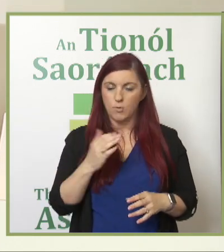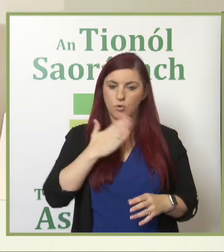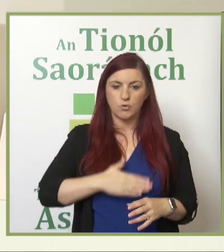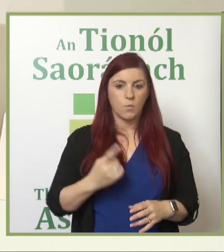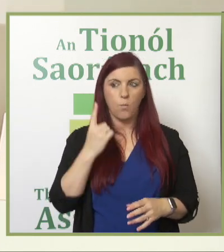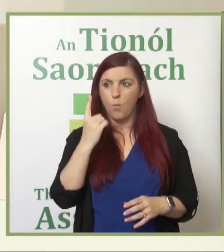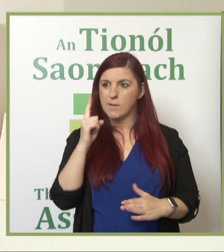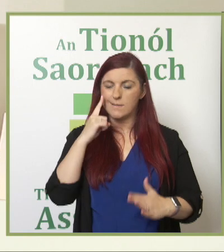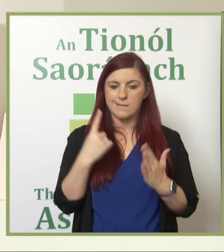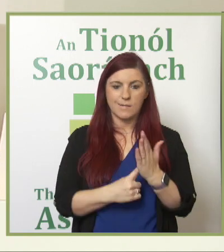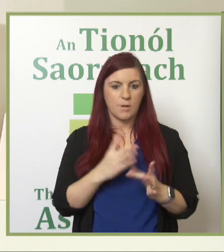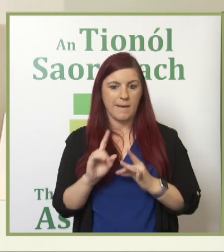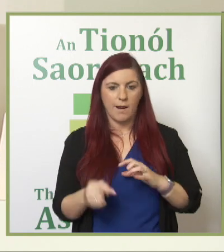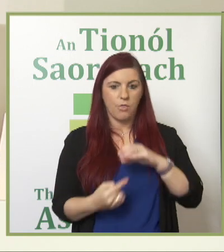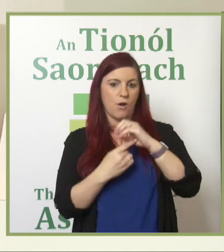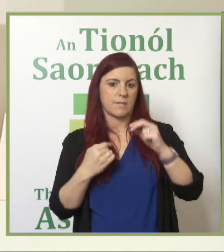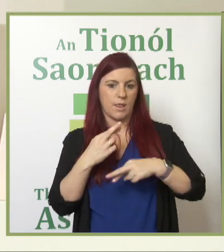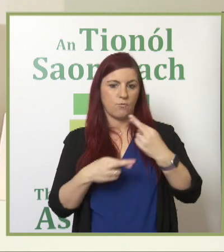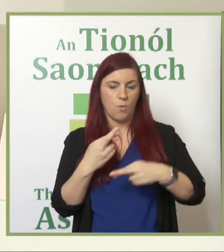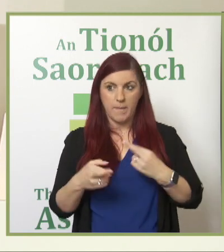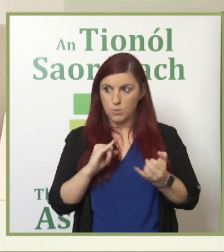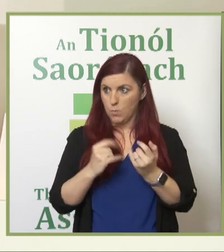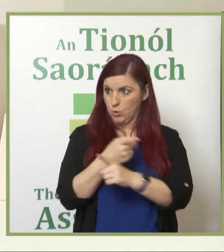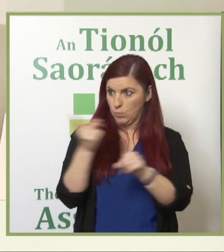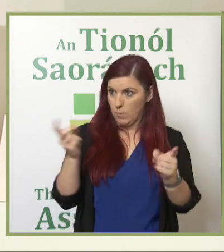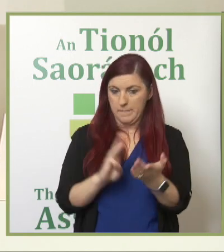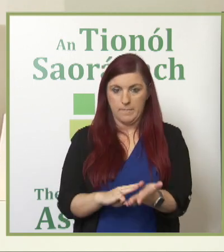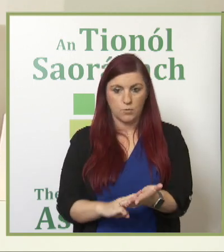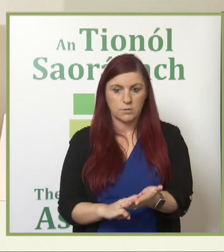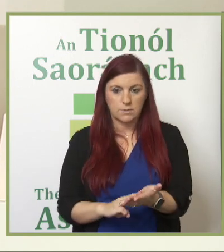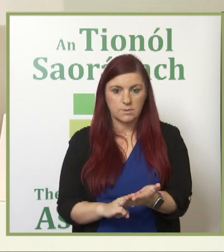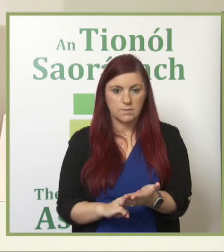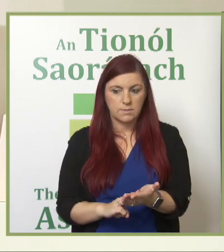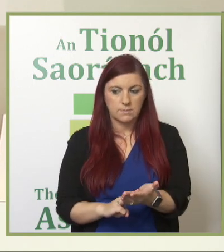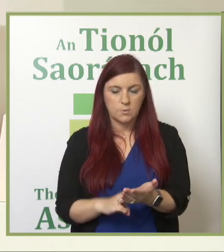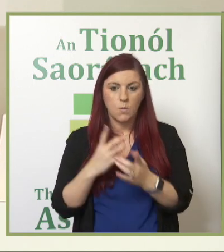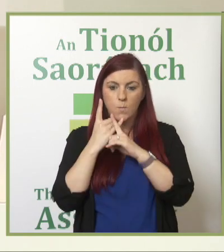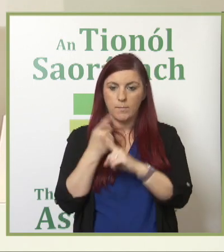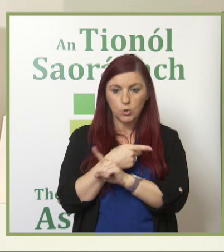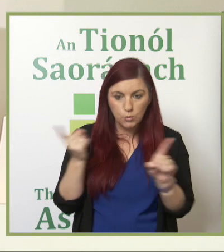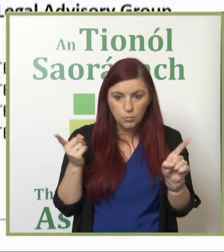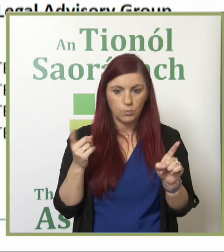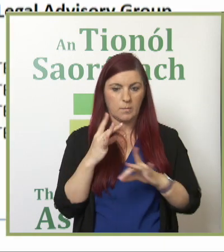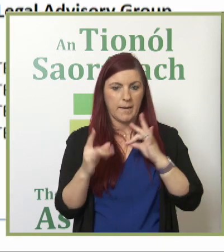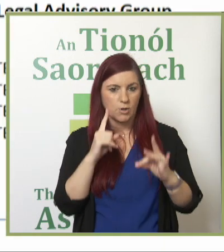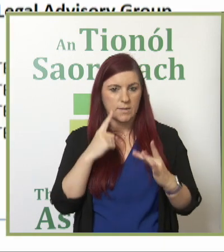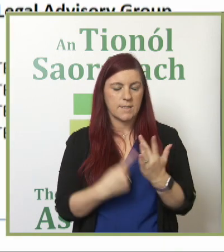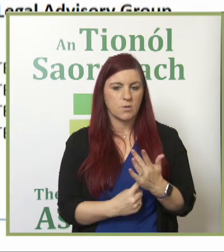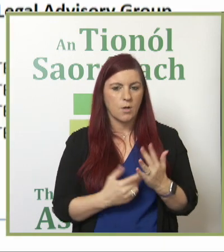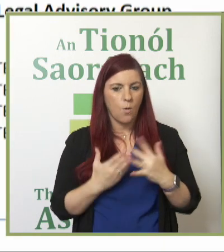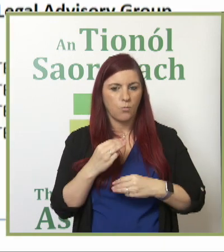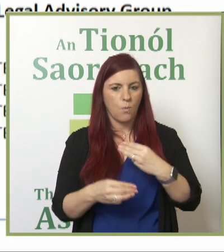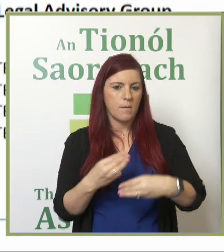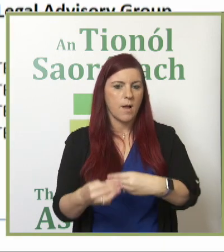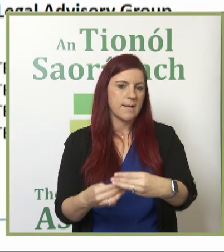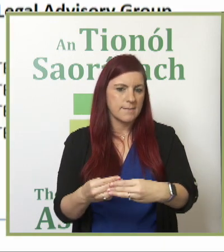decision-making authority in the room here today, and that's you, the assembly members. But to help you make those decisions and work through the process that John